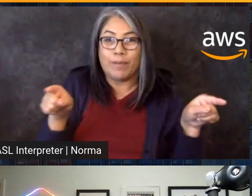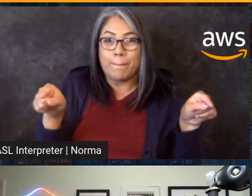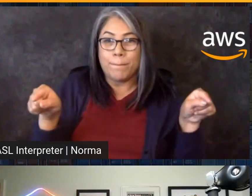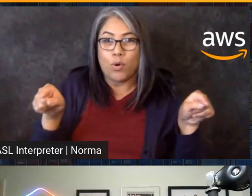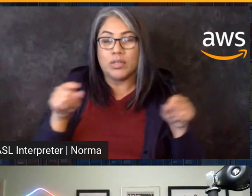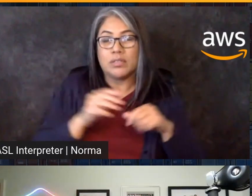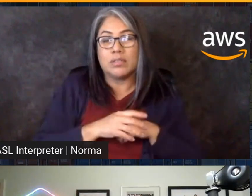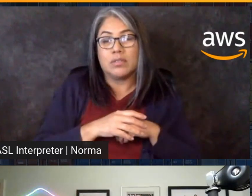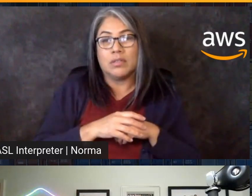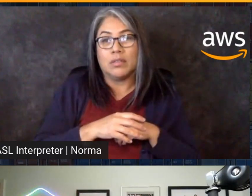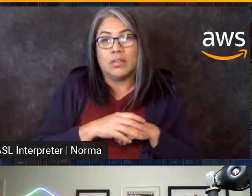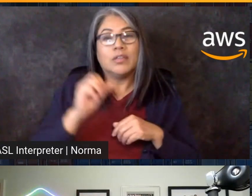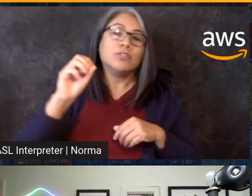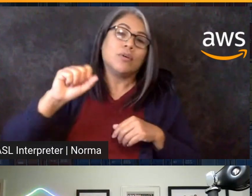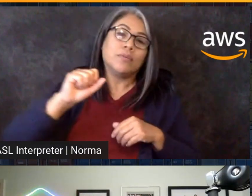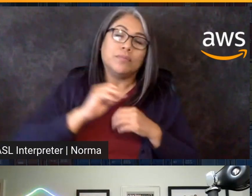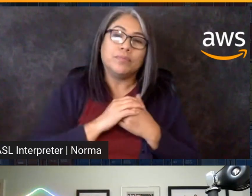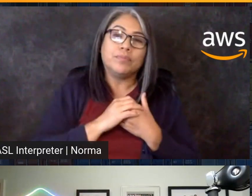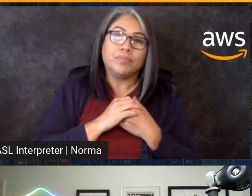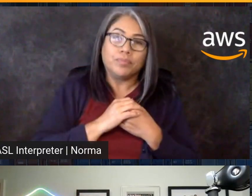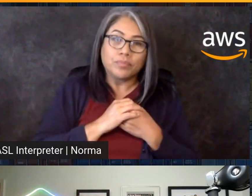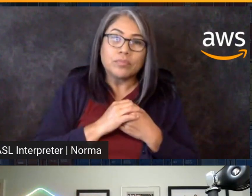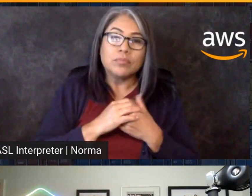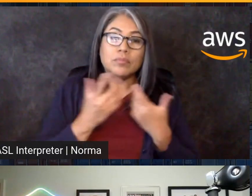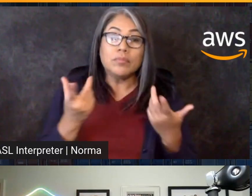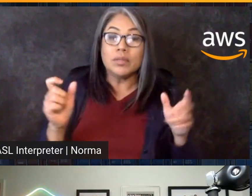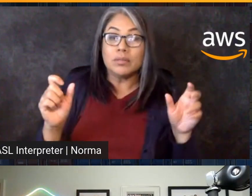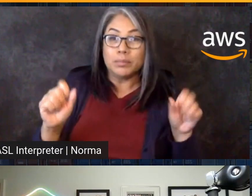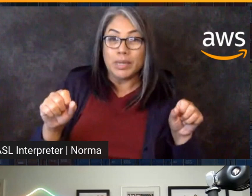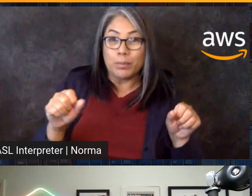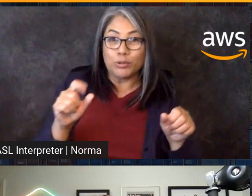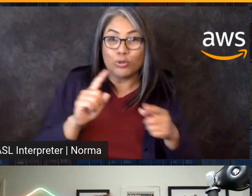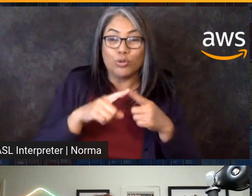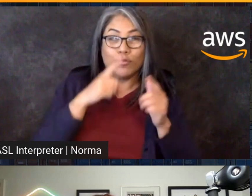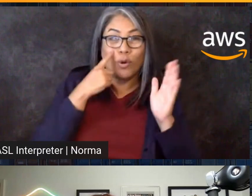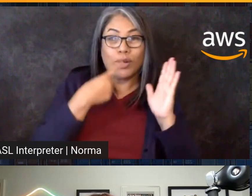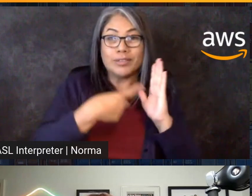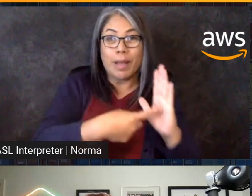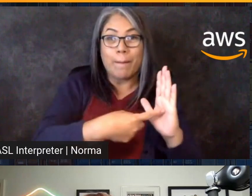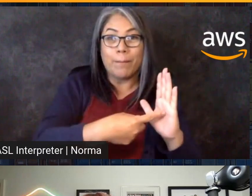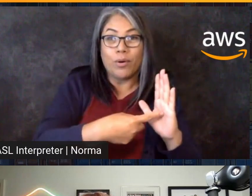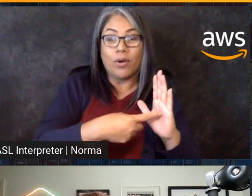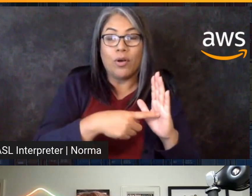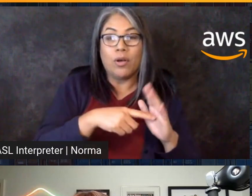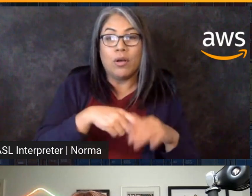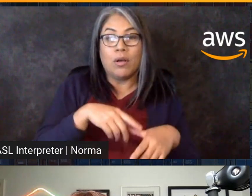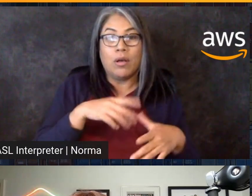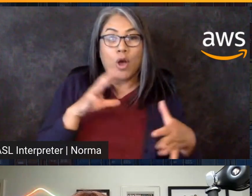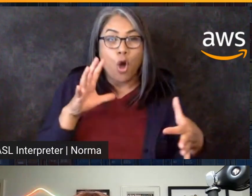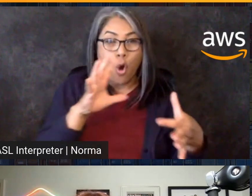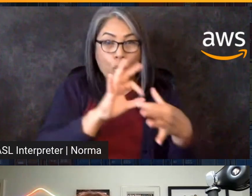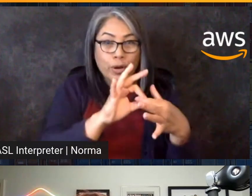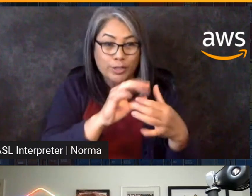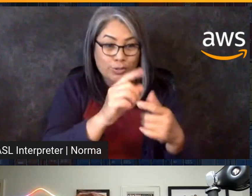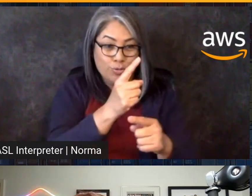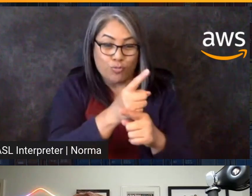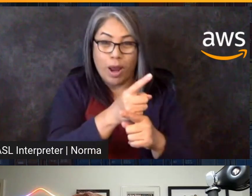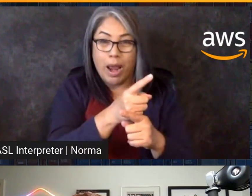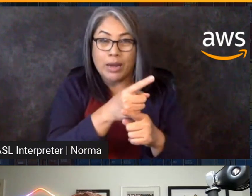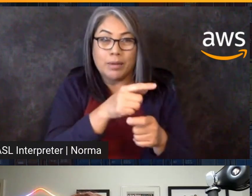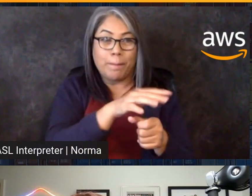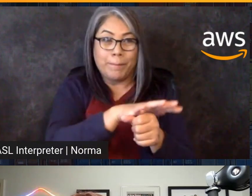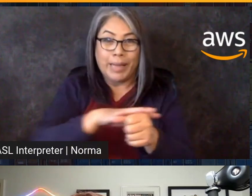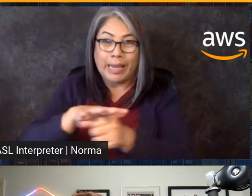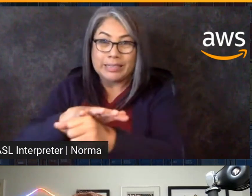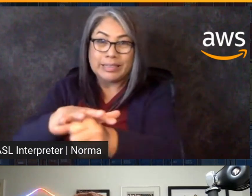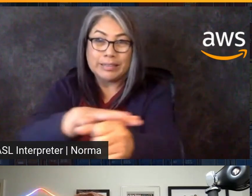So being able to, for example, hook into the right places to spot, let's